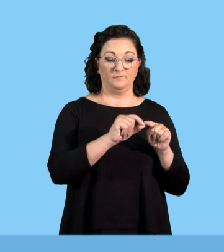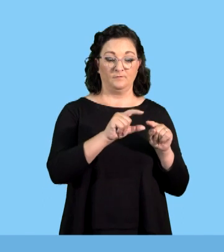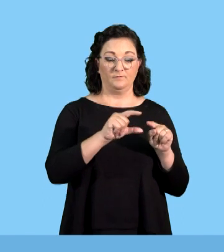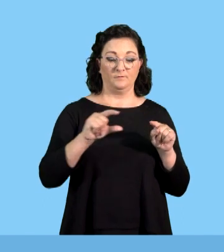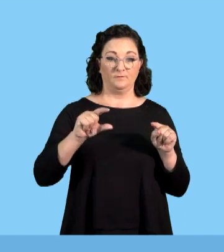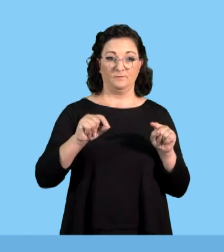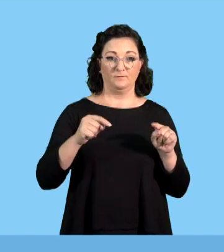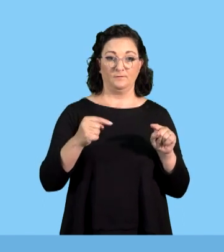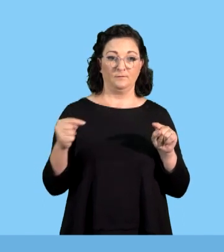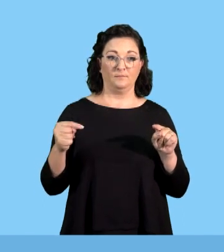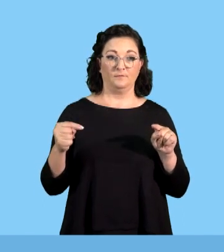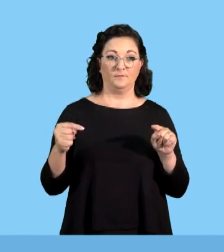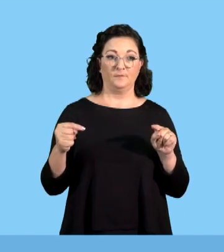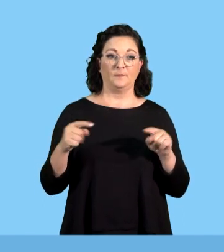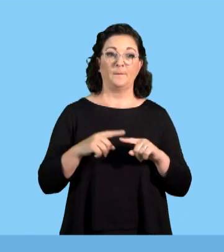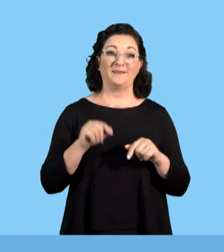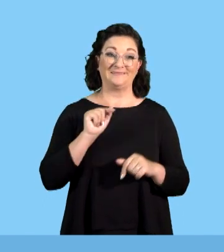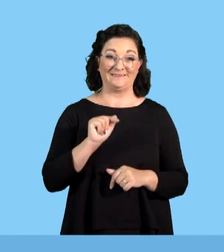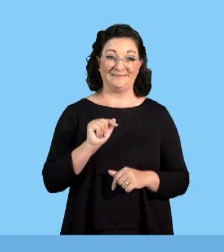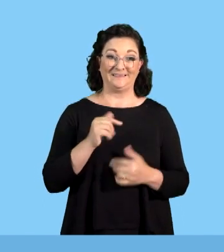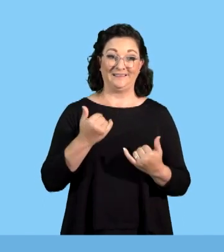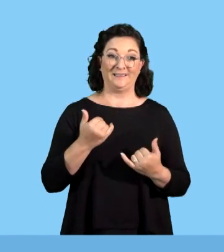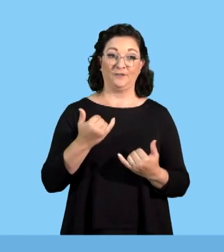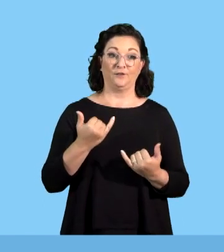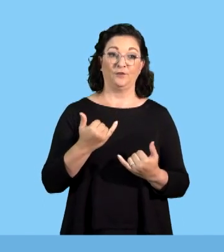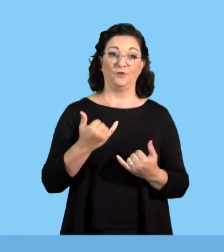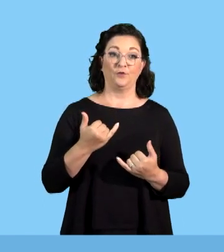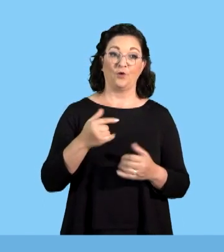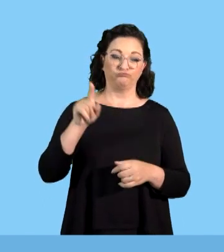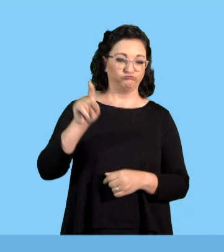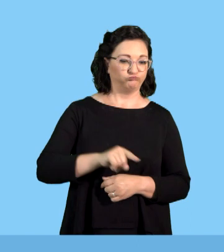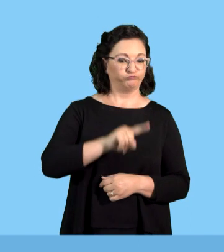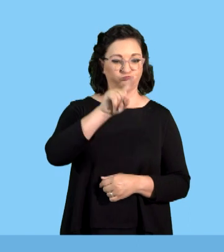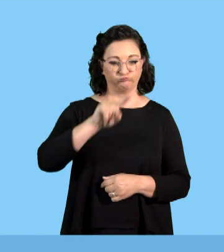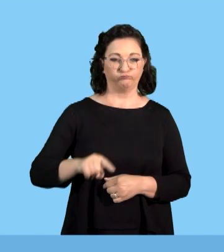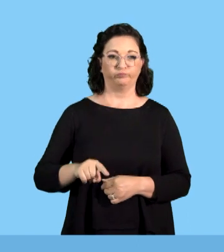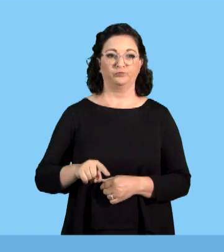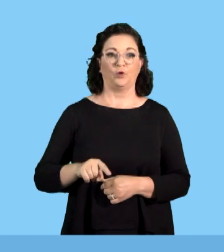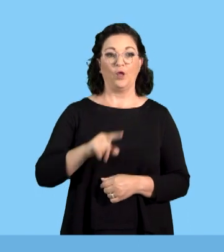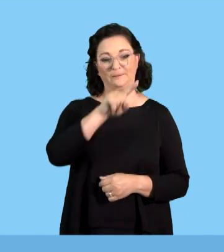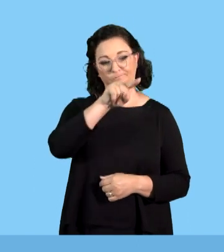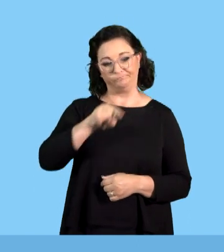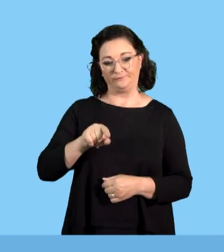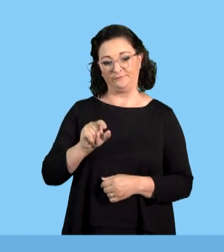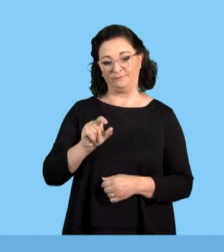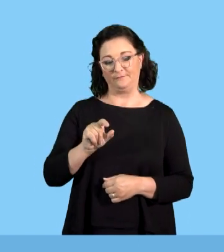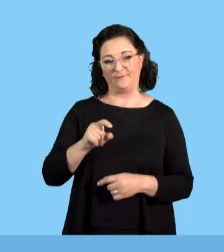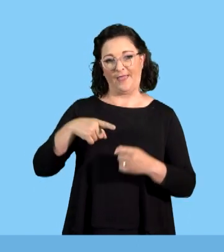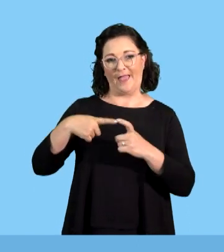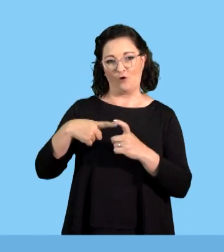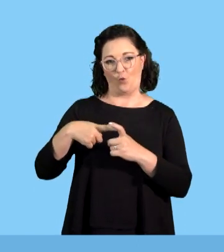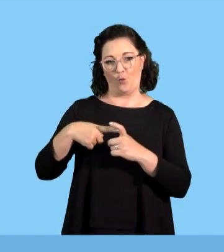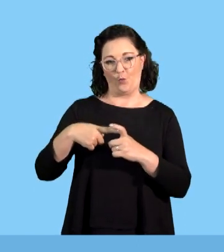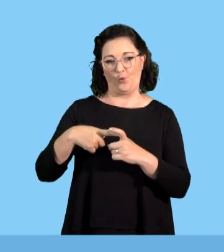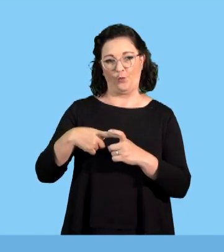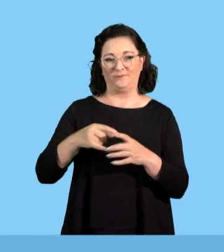but drawn it differently. So it's going to be that resistor with an arrow going through that particular symbol there.